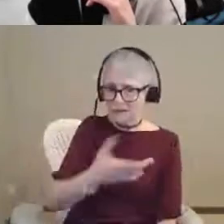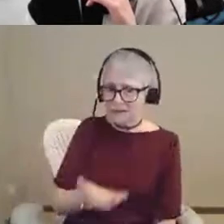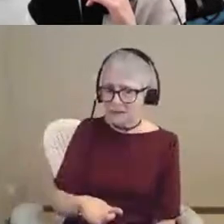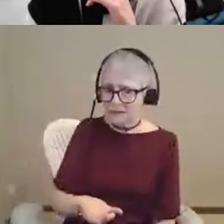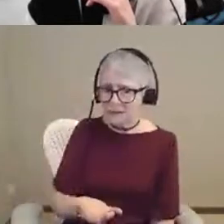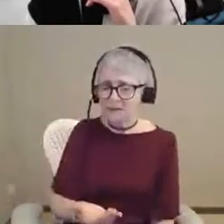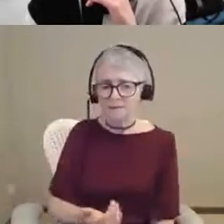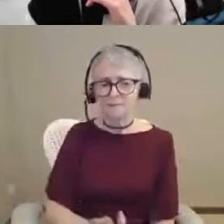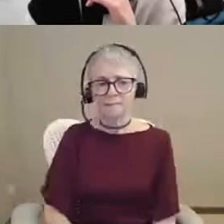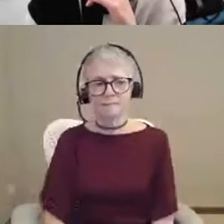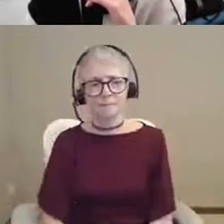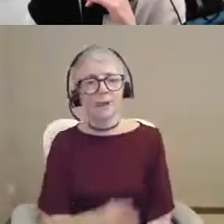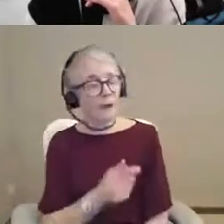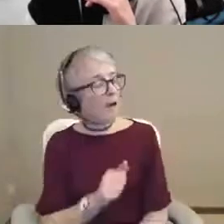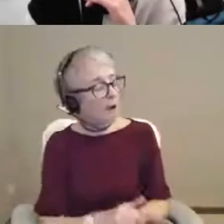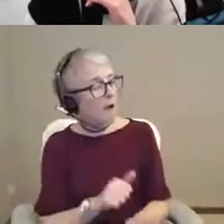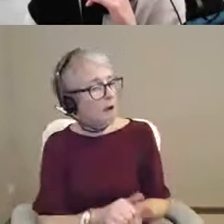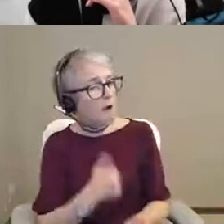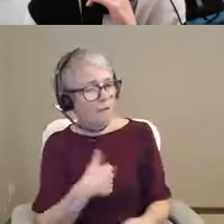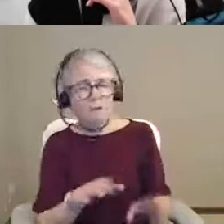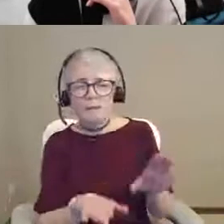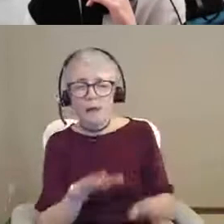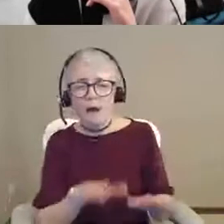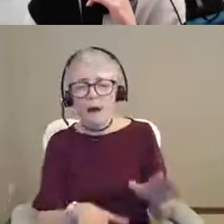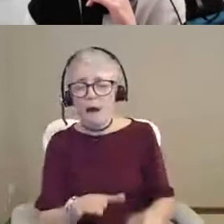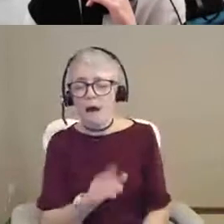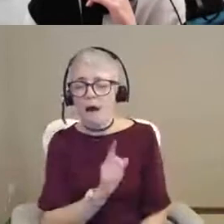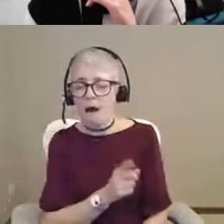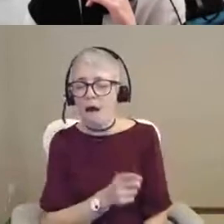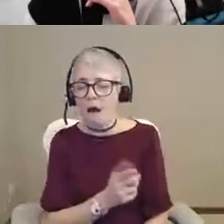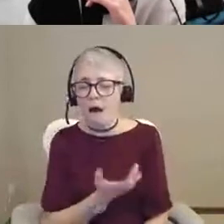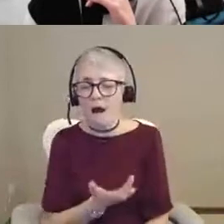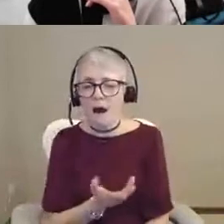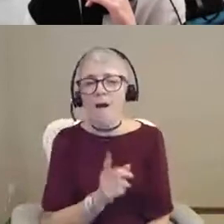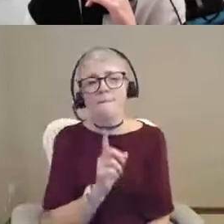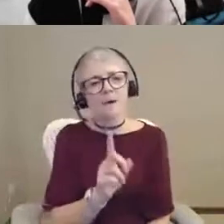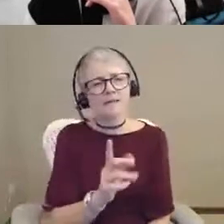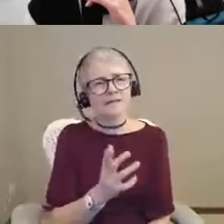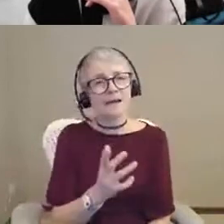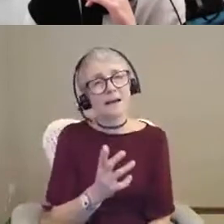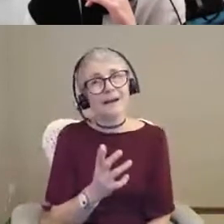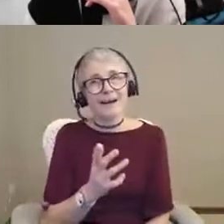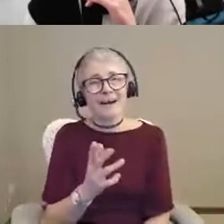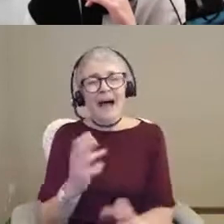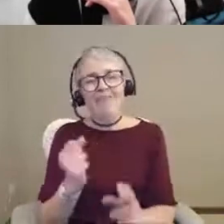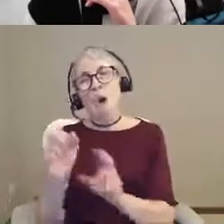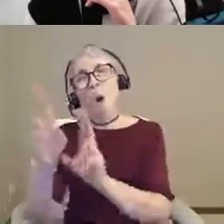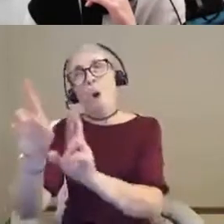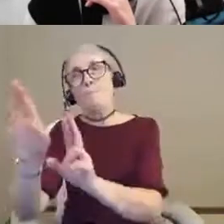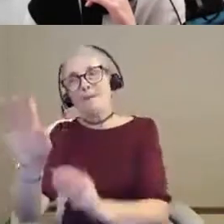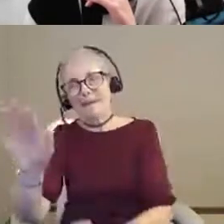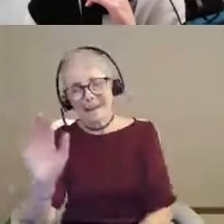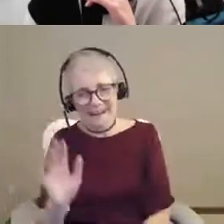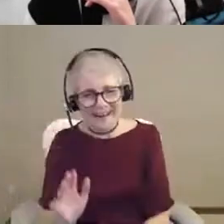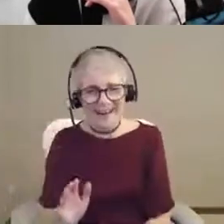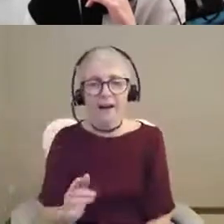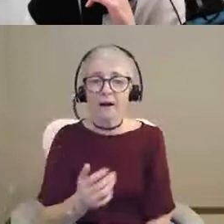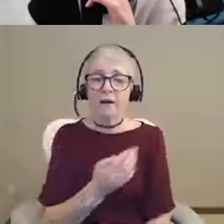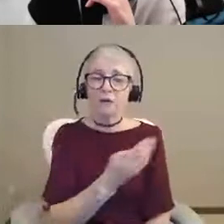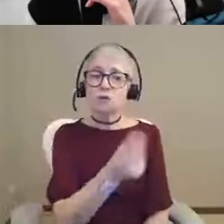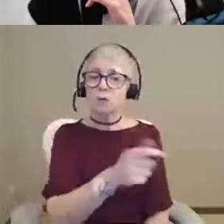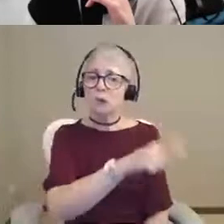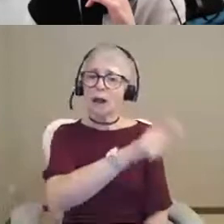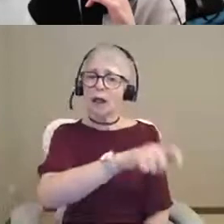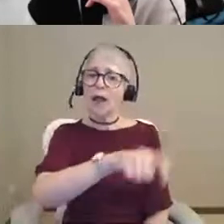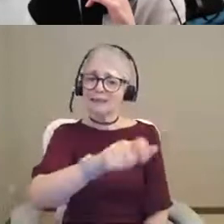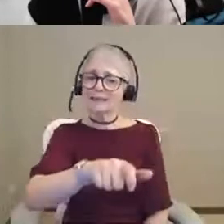some of the same experience Diane has, but I have been, there's hope out there. I've actually had a few clients where,